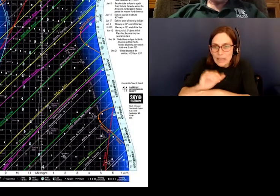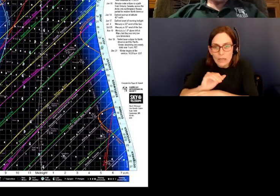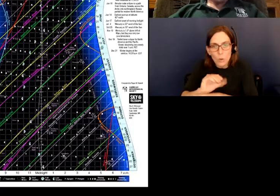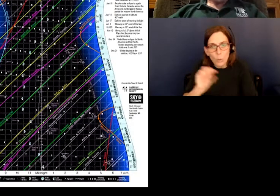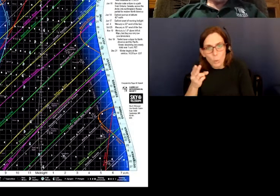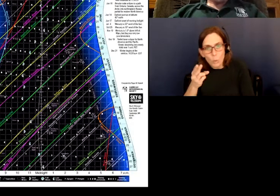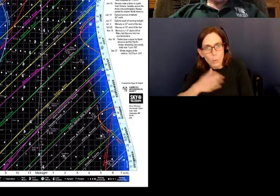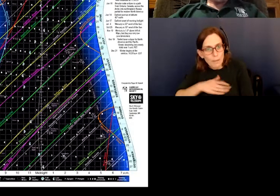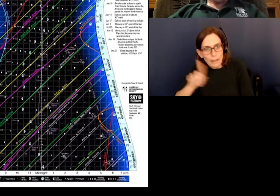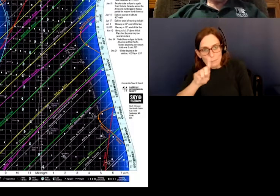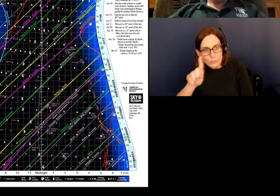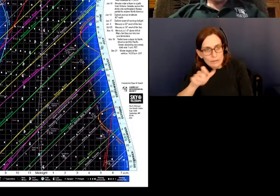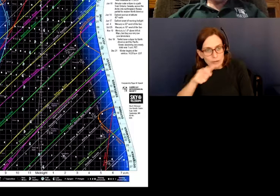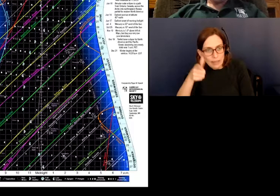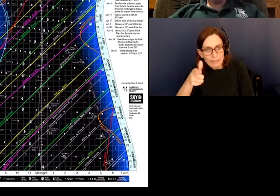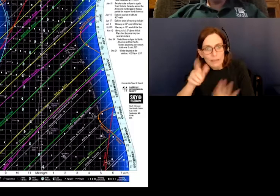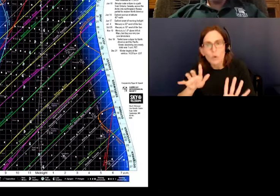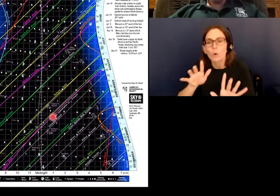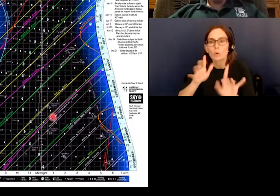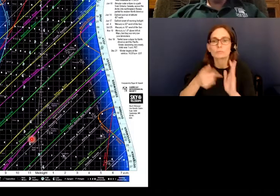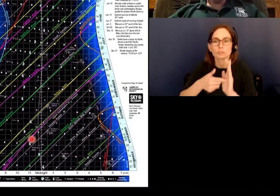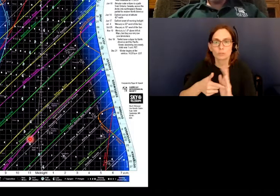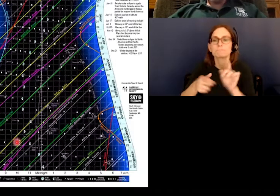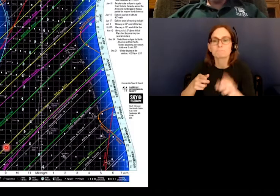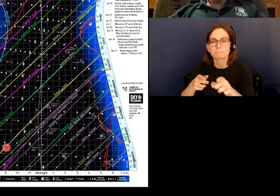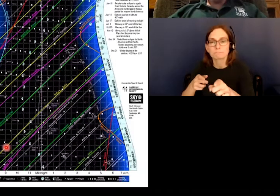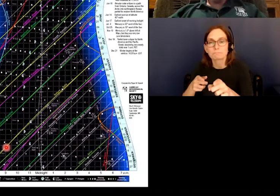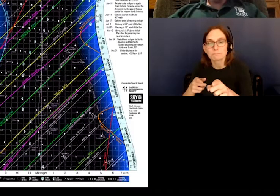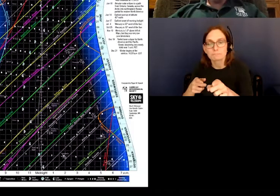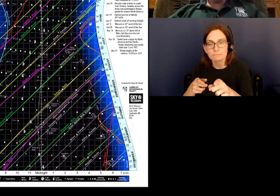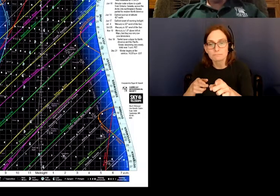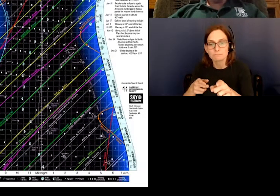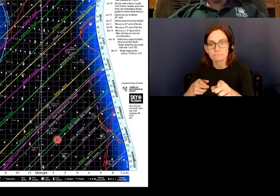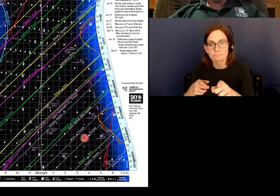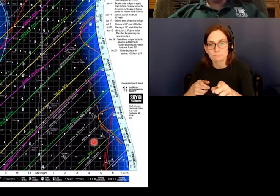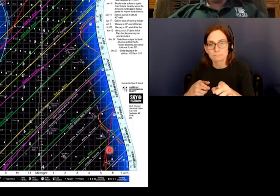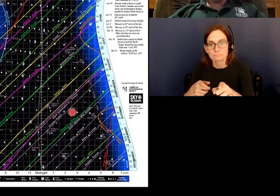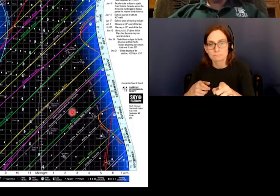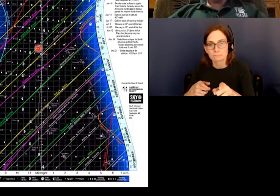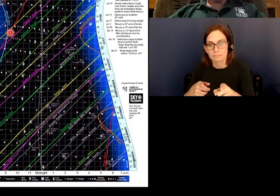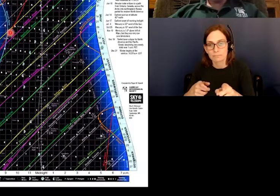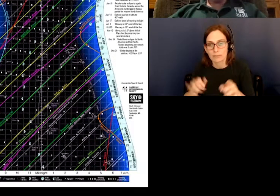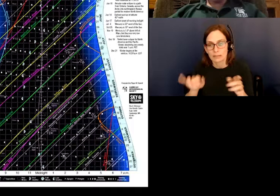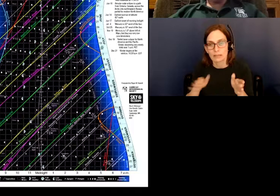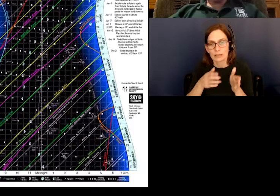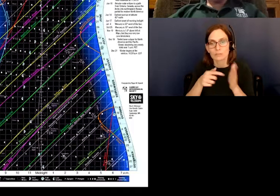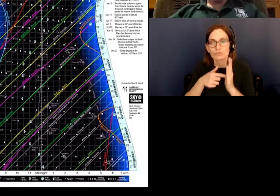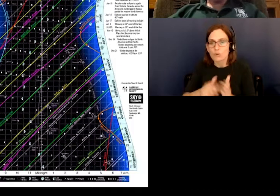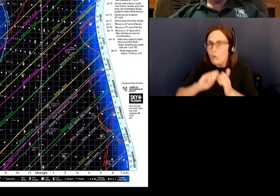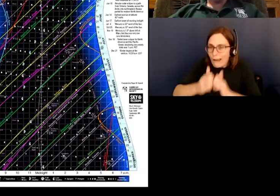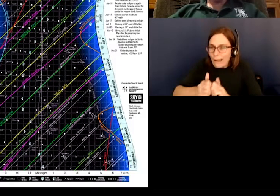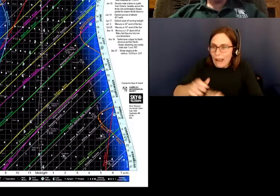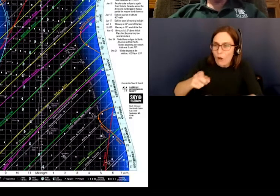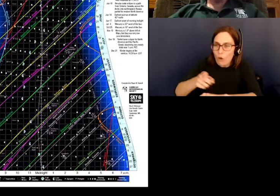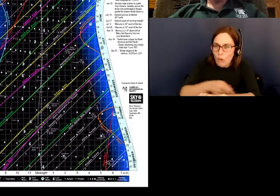pointer? There we go. So this is the length of the night. You can see